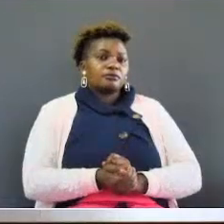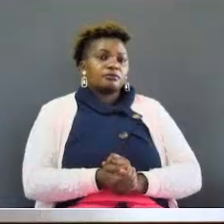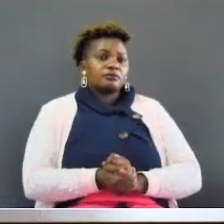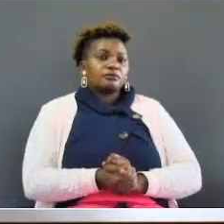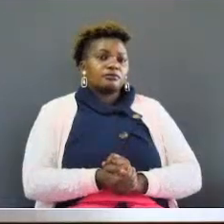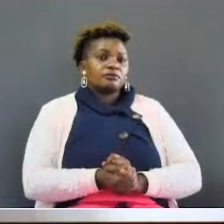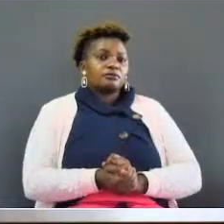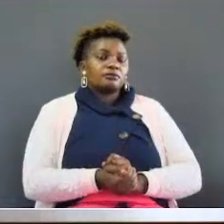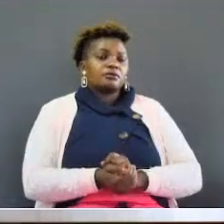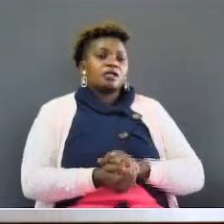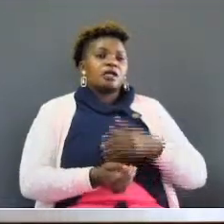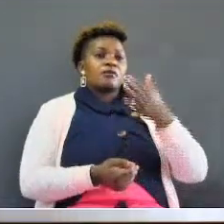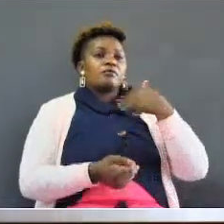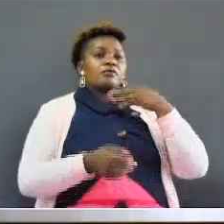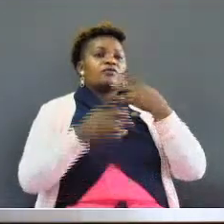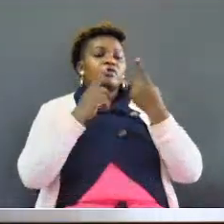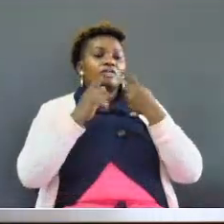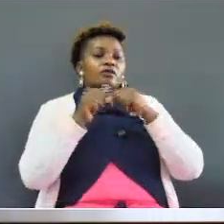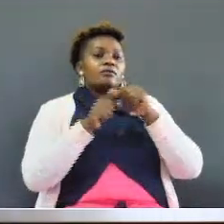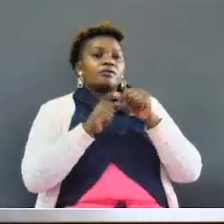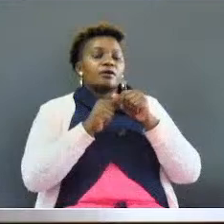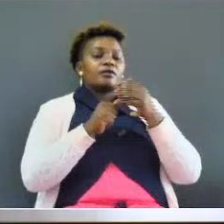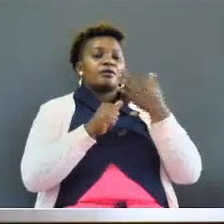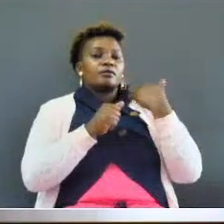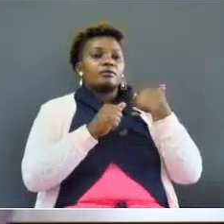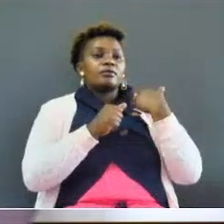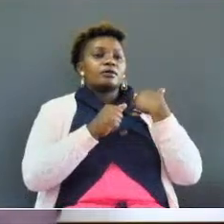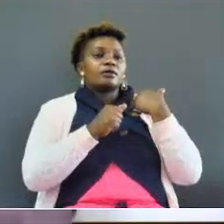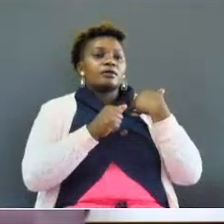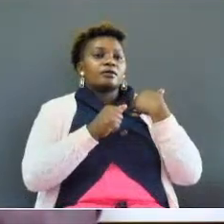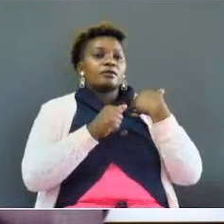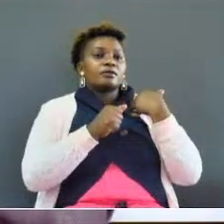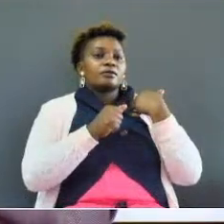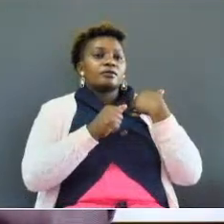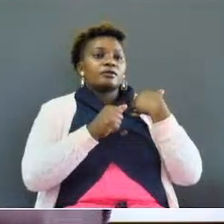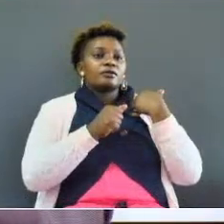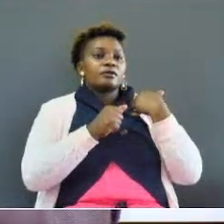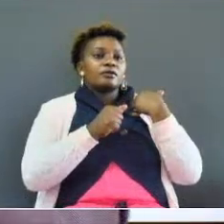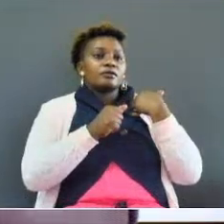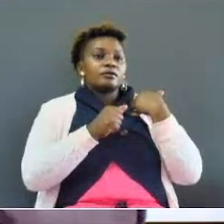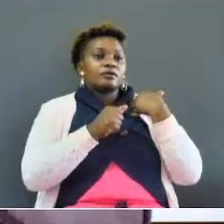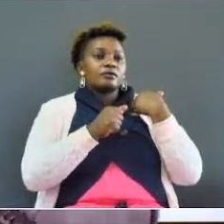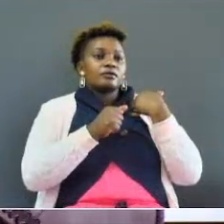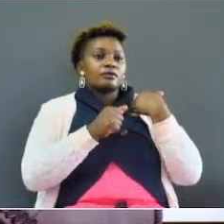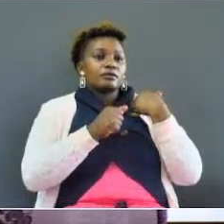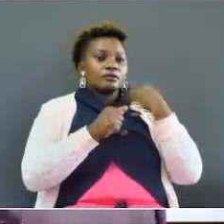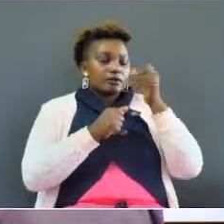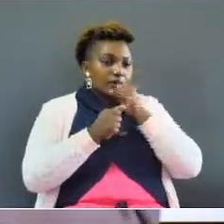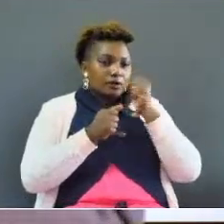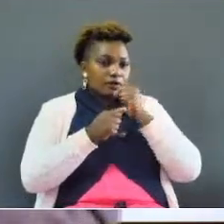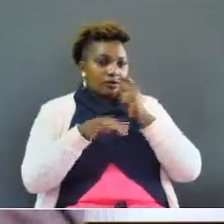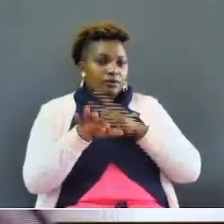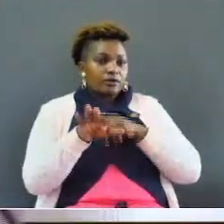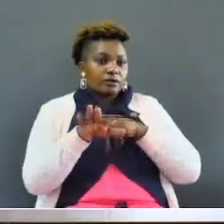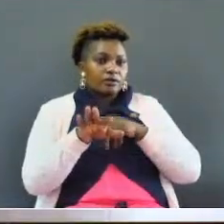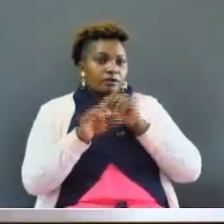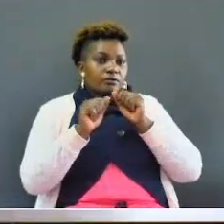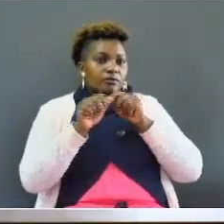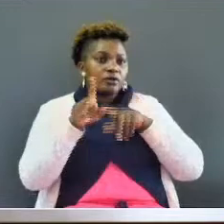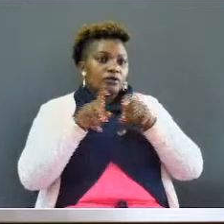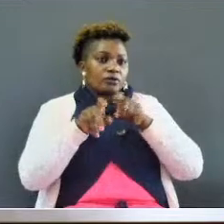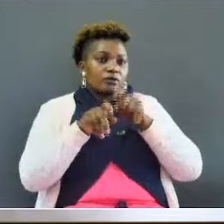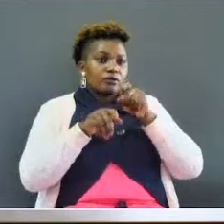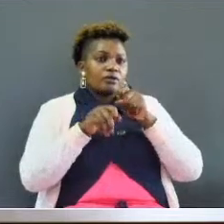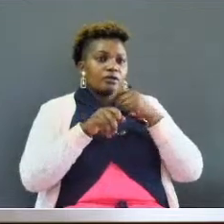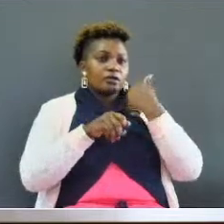We used to talk about, earlier on, we used to talk about that the only time we shall be able to control this disease